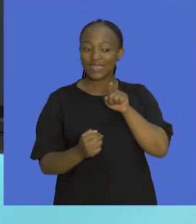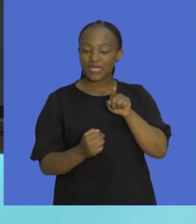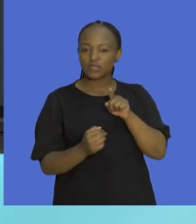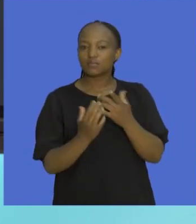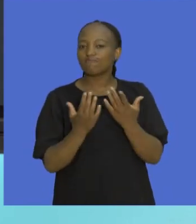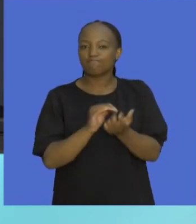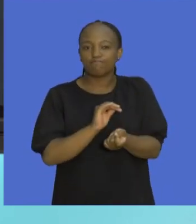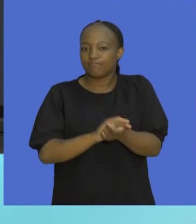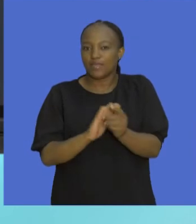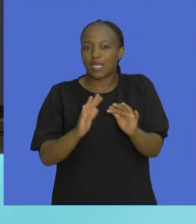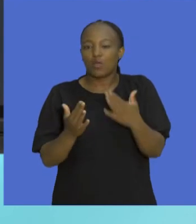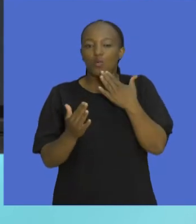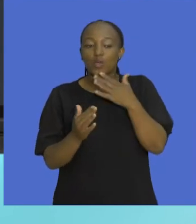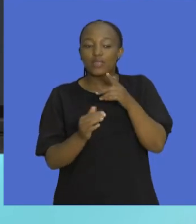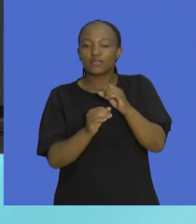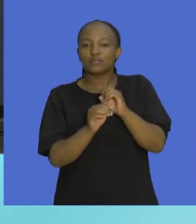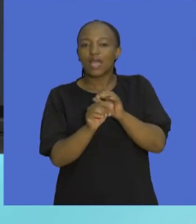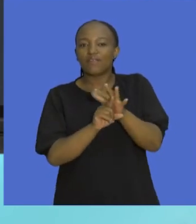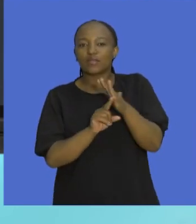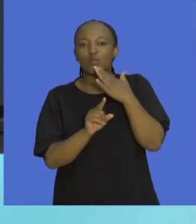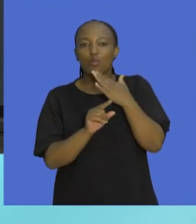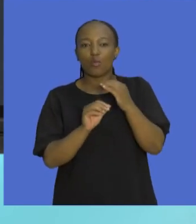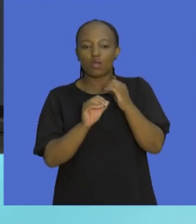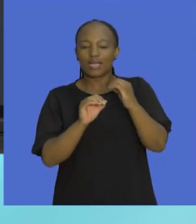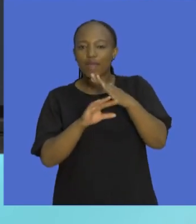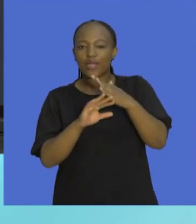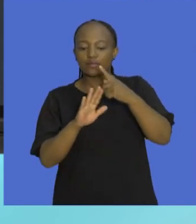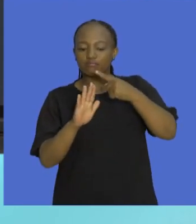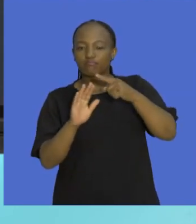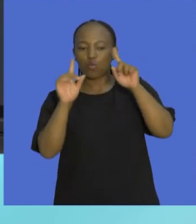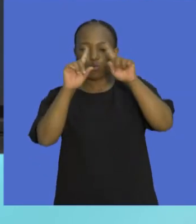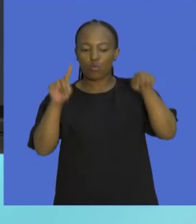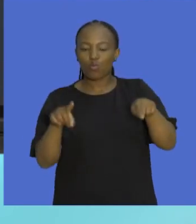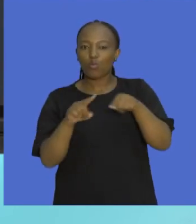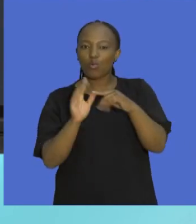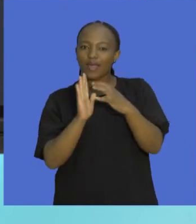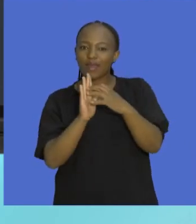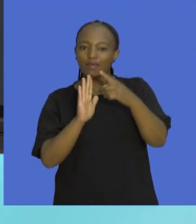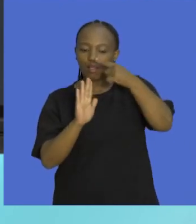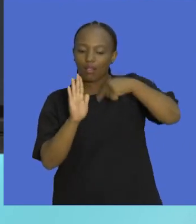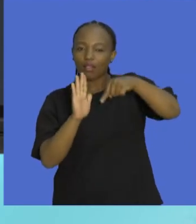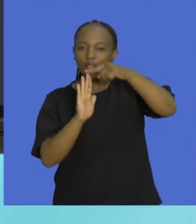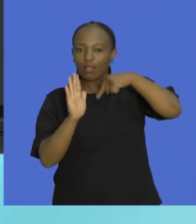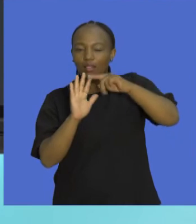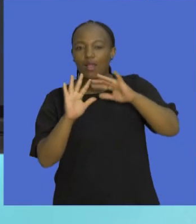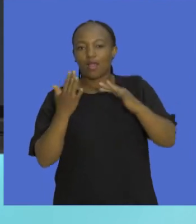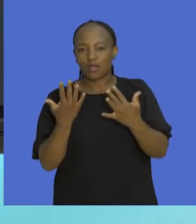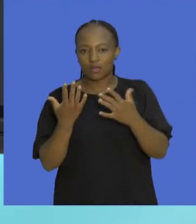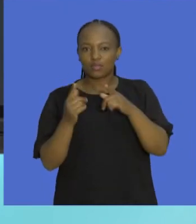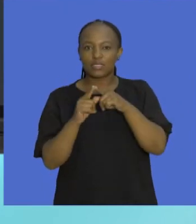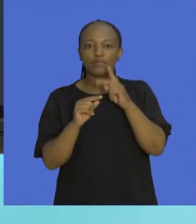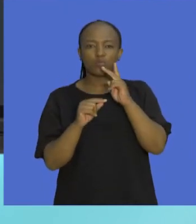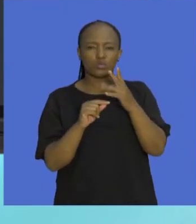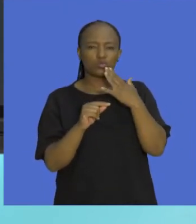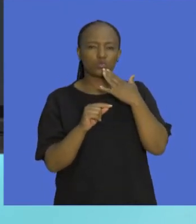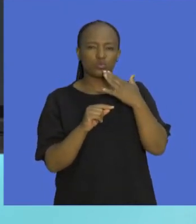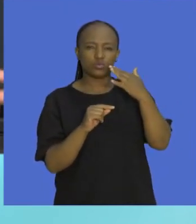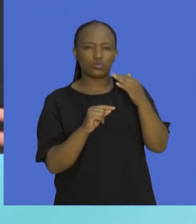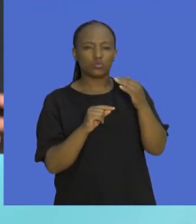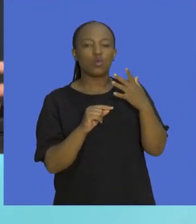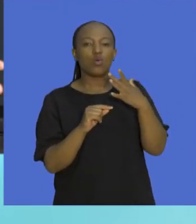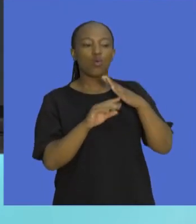in turn affect, you know, the main current in the circuit? But beyond that, we also want to look at the 2 resistors, you know, which are